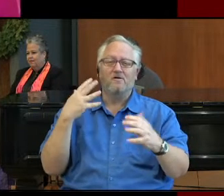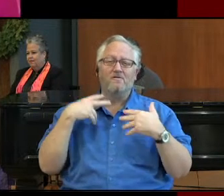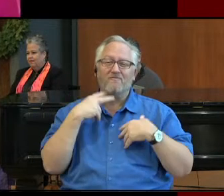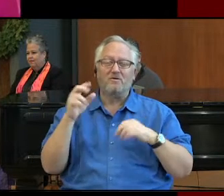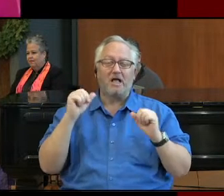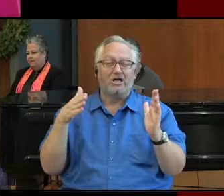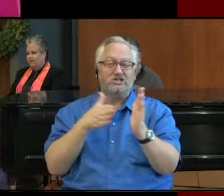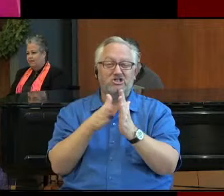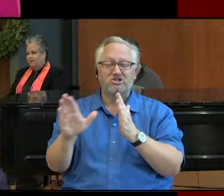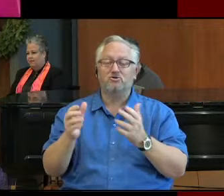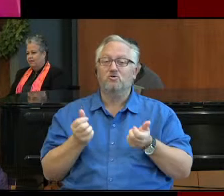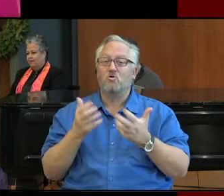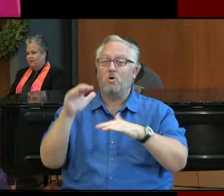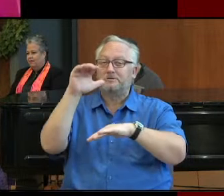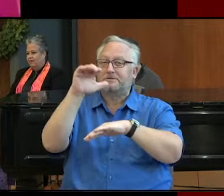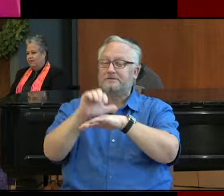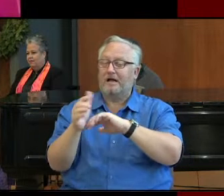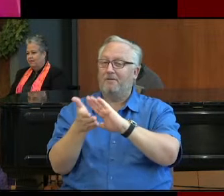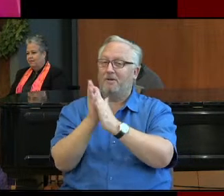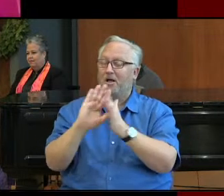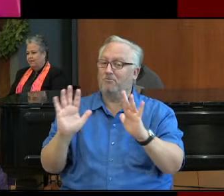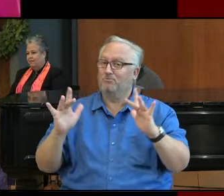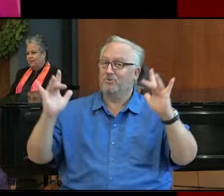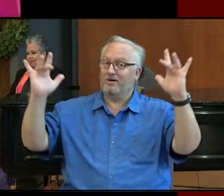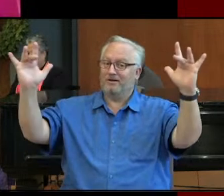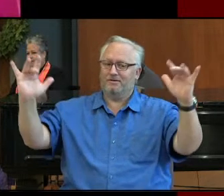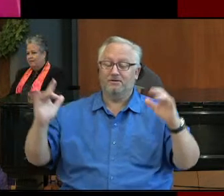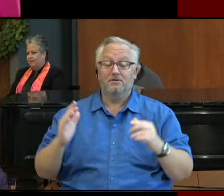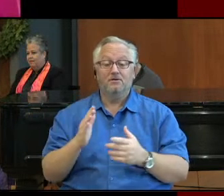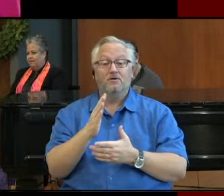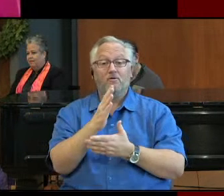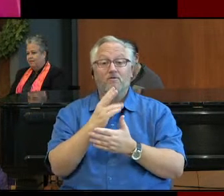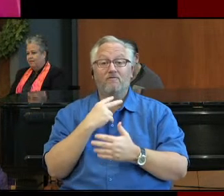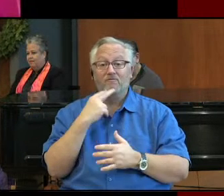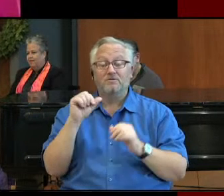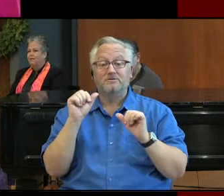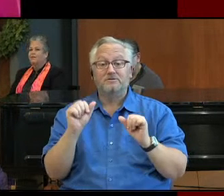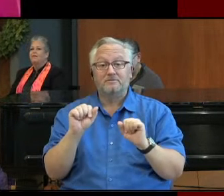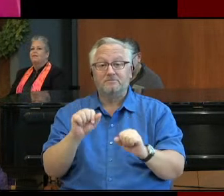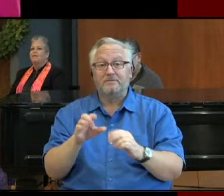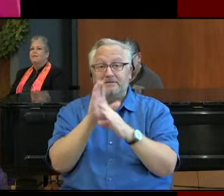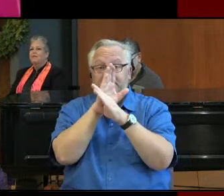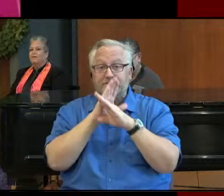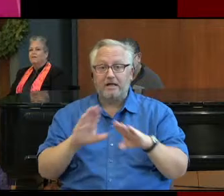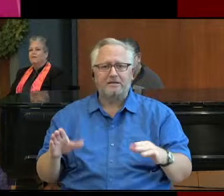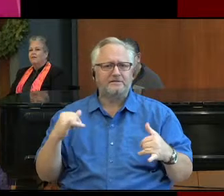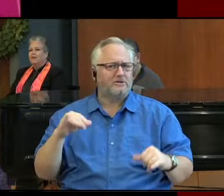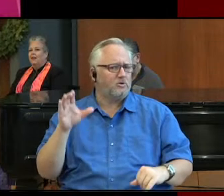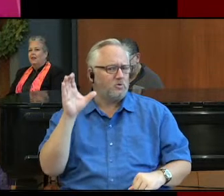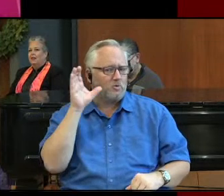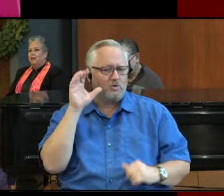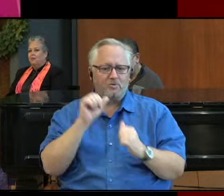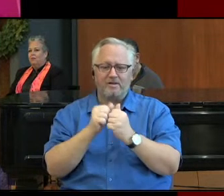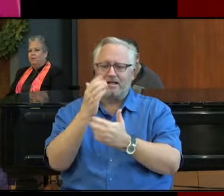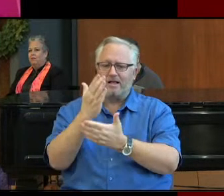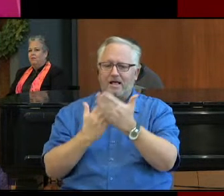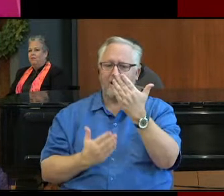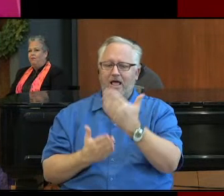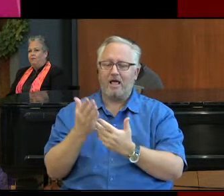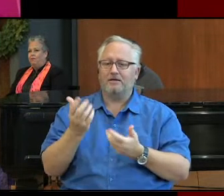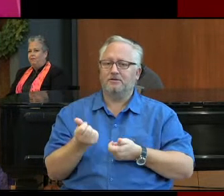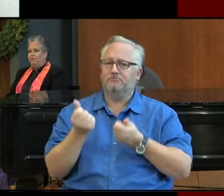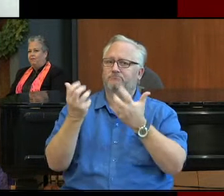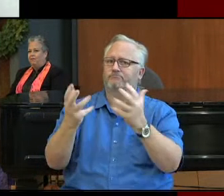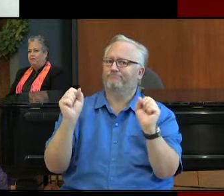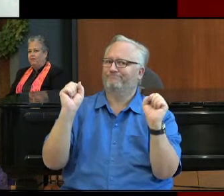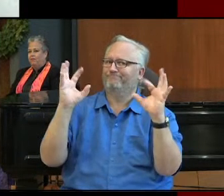There's a voice that is silent, but still can be heard with hands that move to speak every